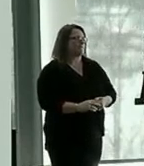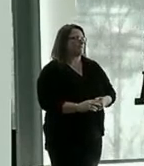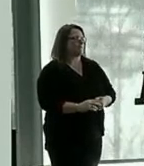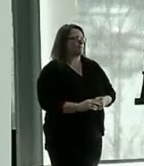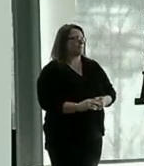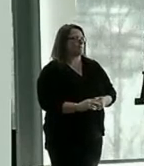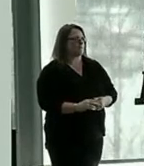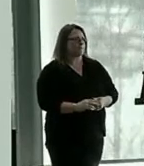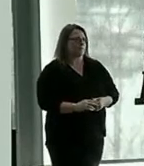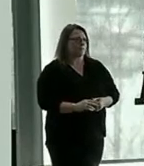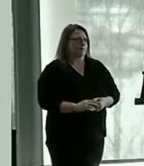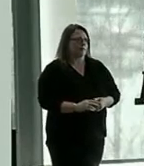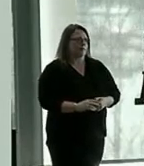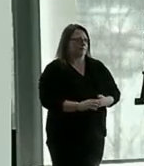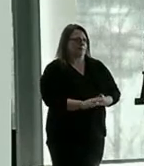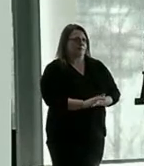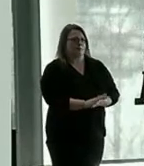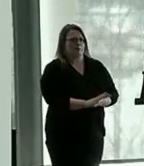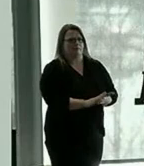Yeah.